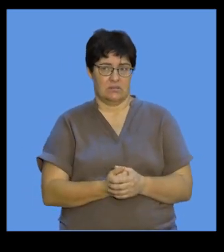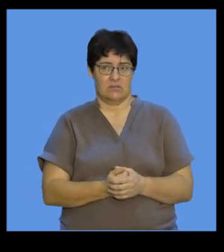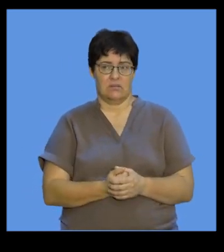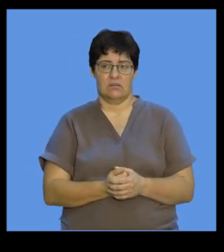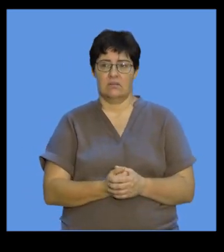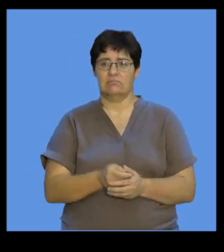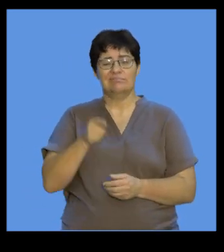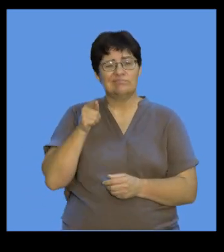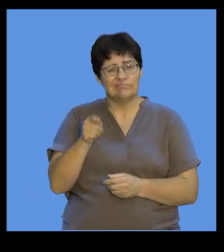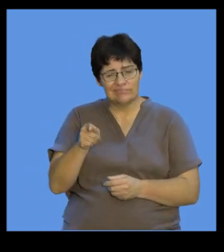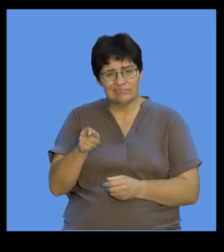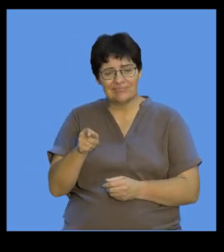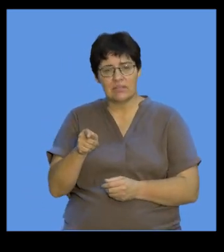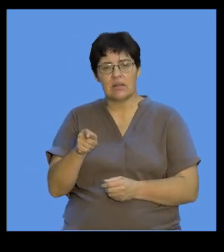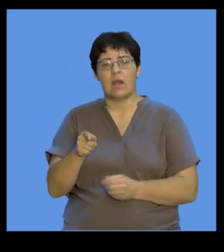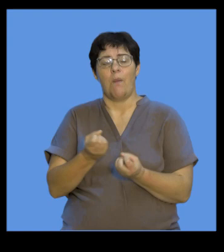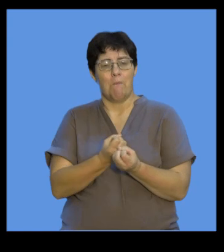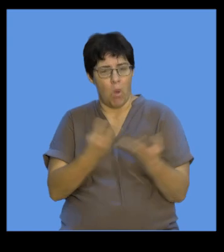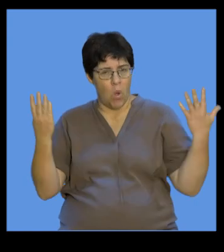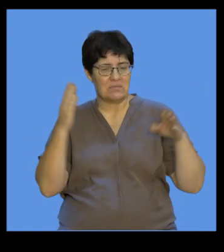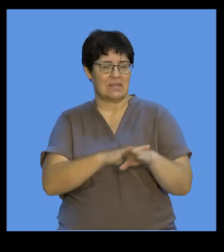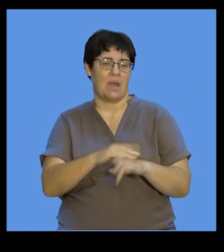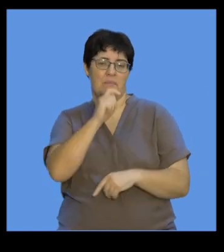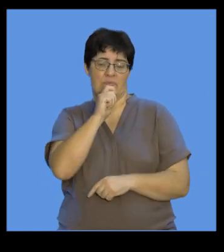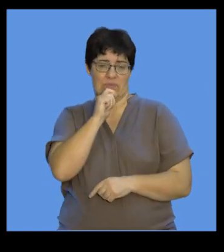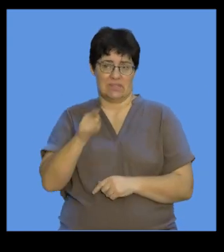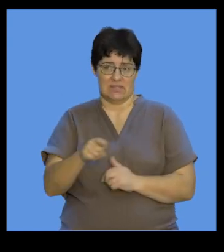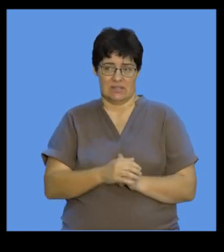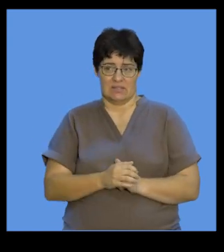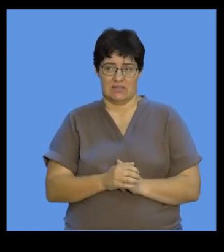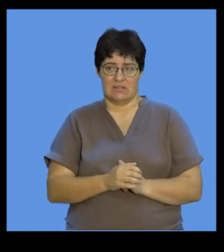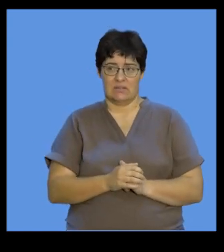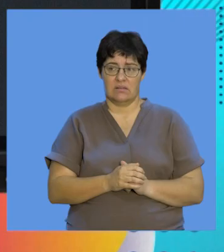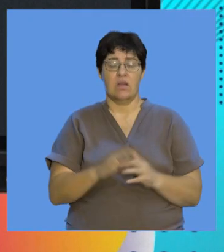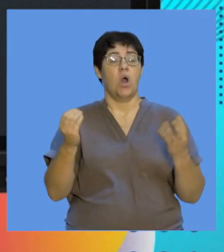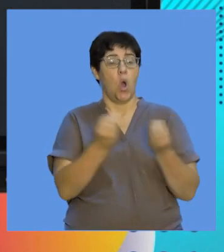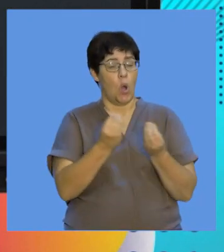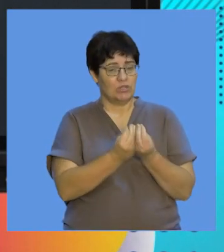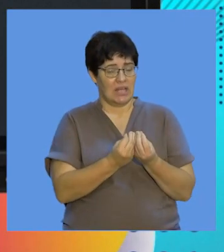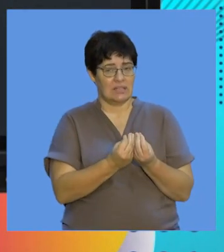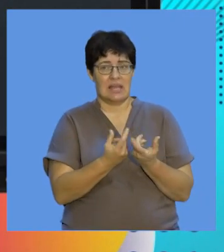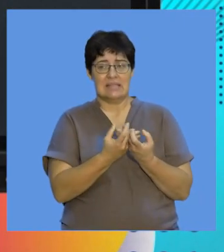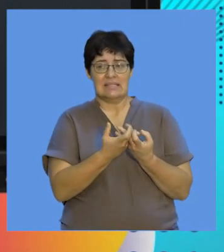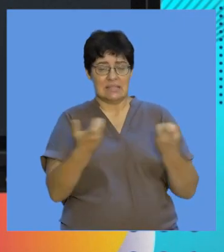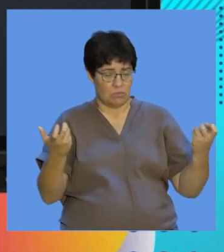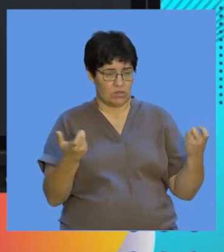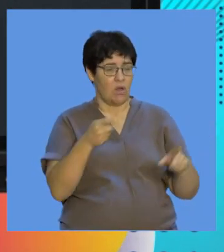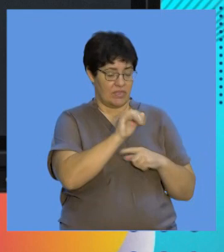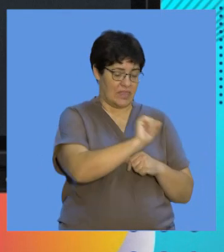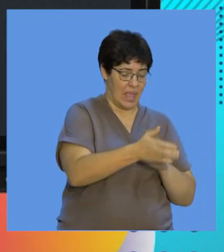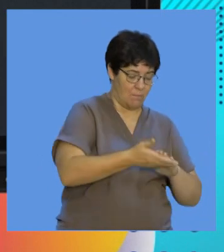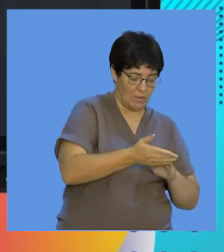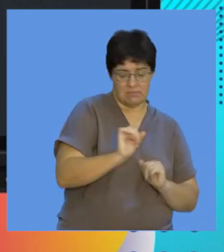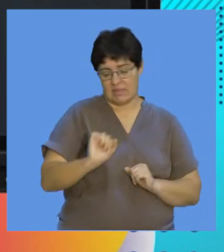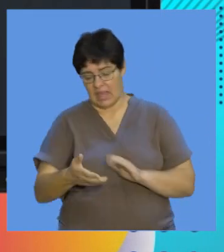option you're going to use most of the time. Okay, where the two objects are separate, so you're going to work out all their momentums different